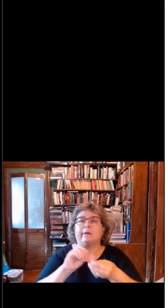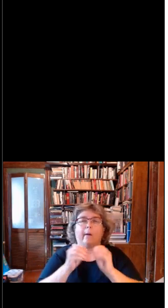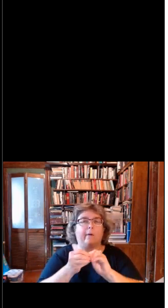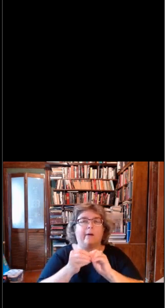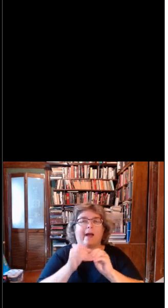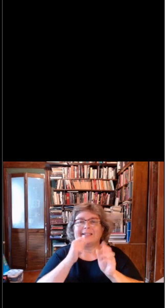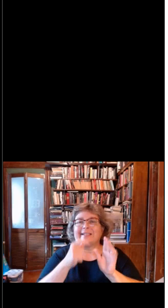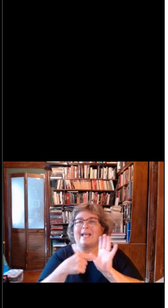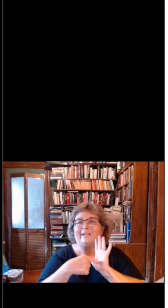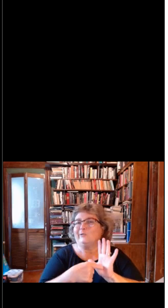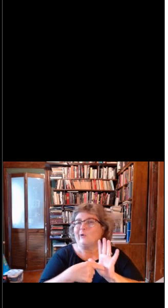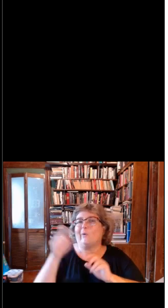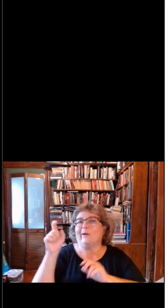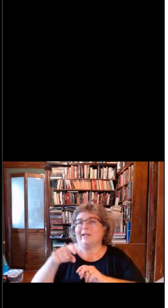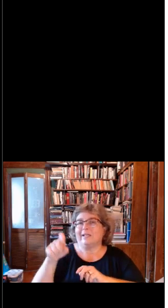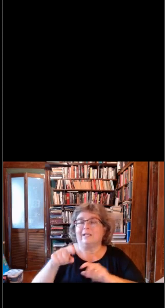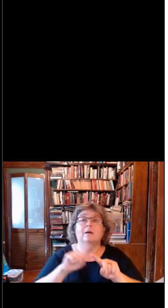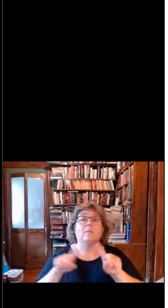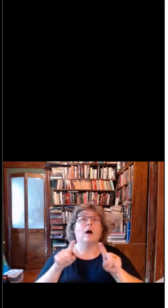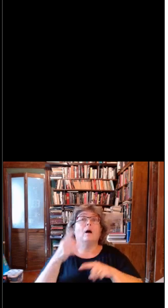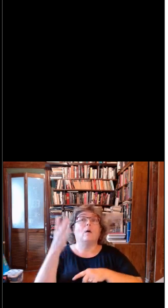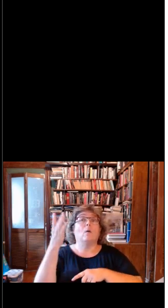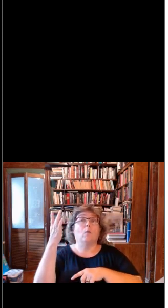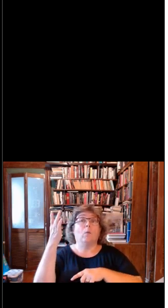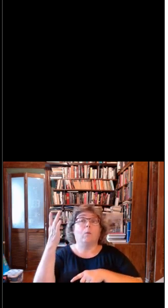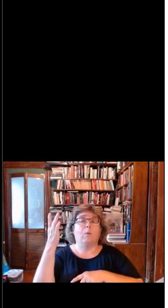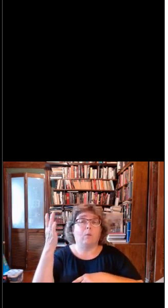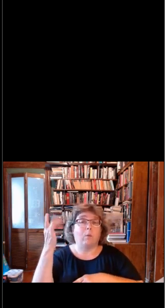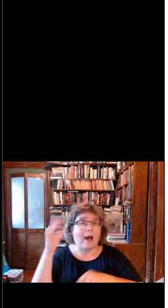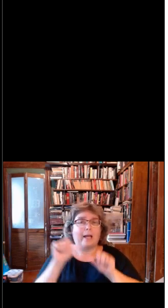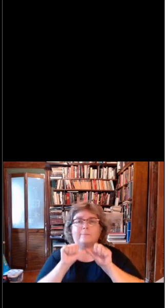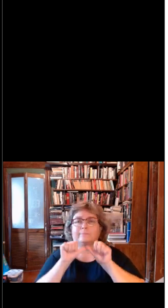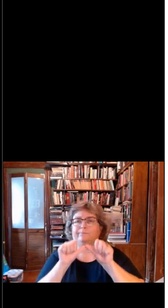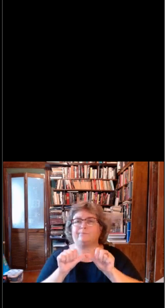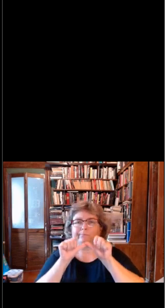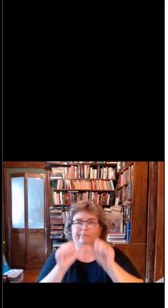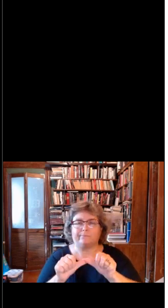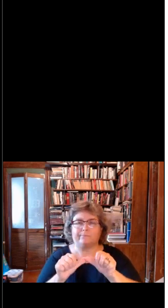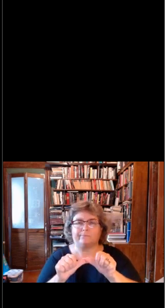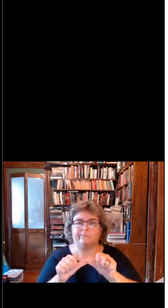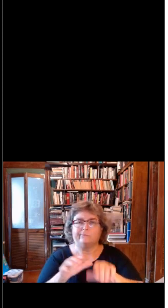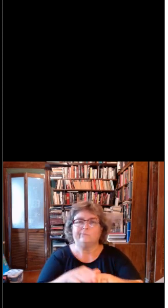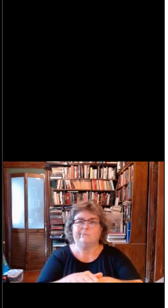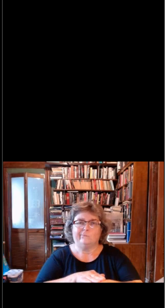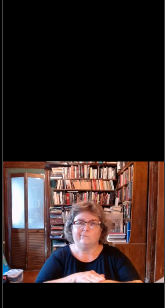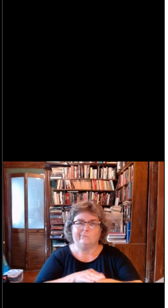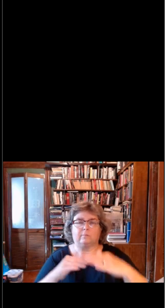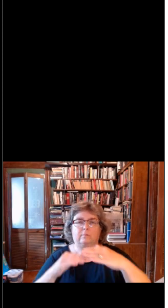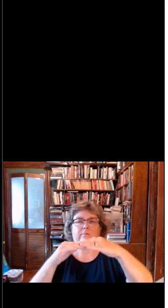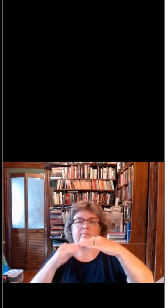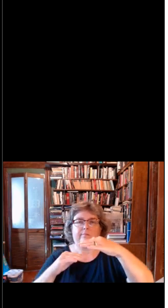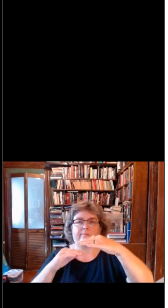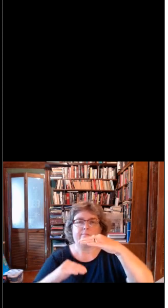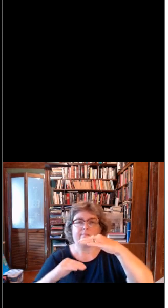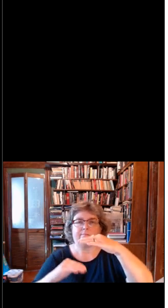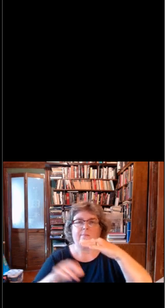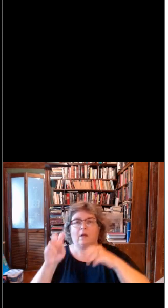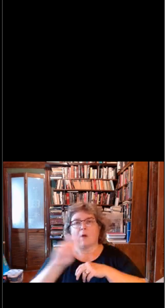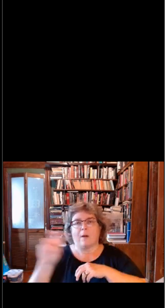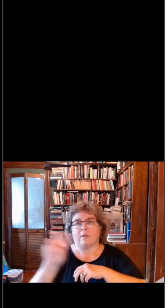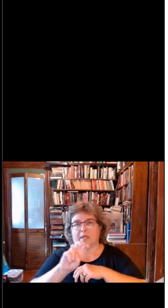need, but I think that it's because of the continual and gradual reduction of the availability of transportation